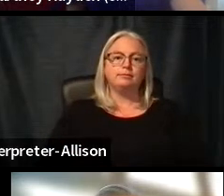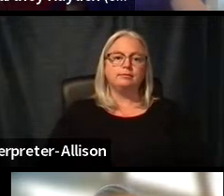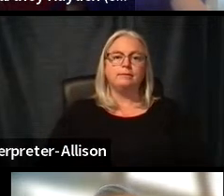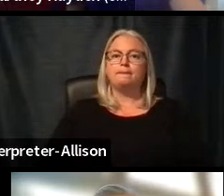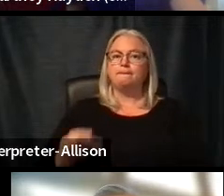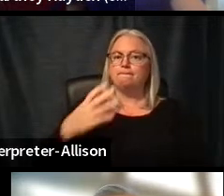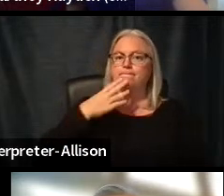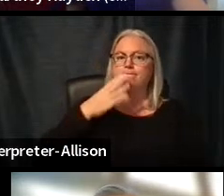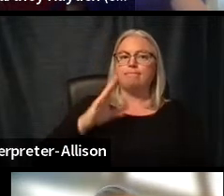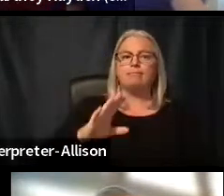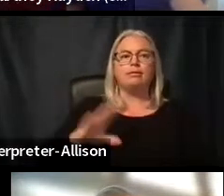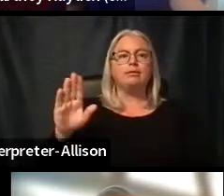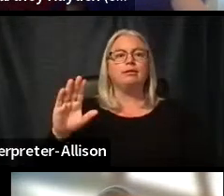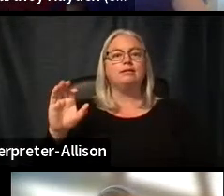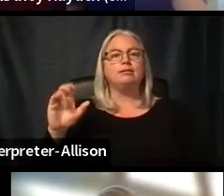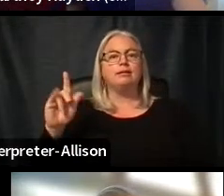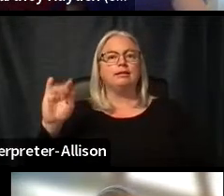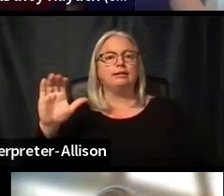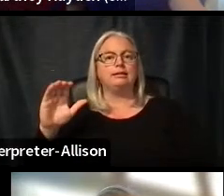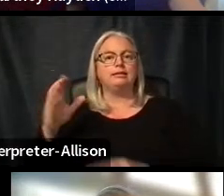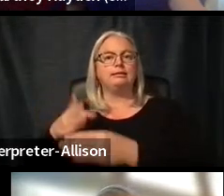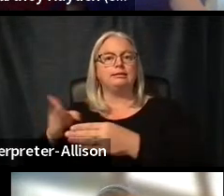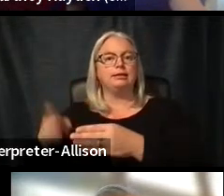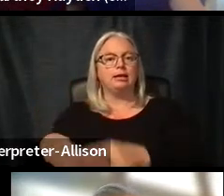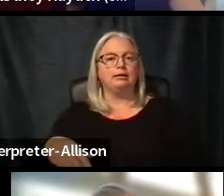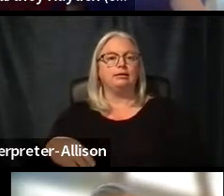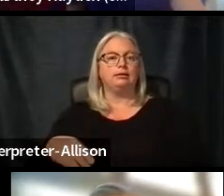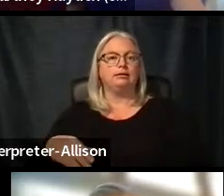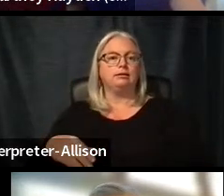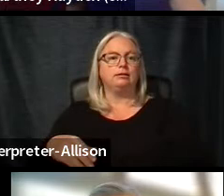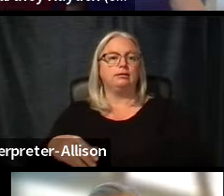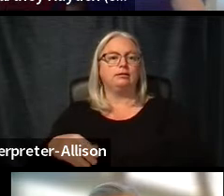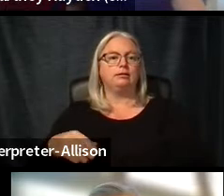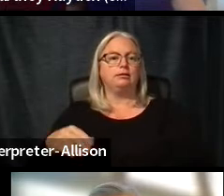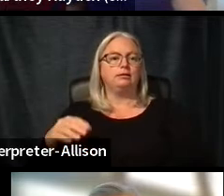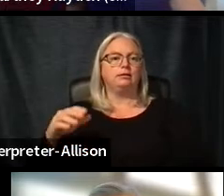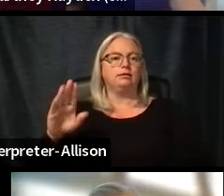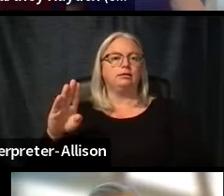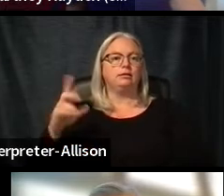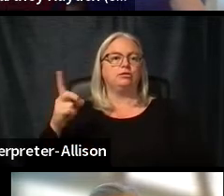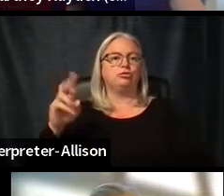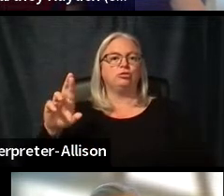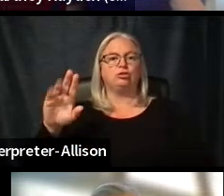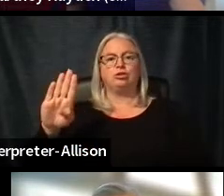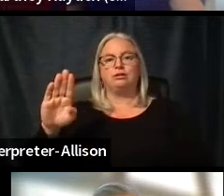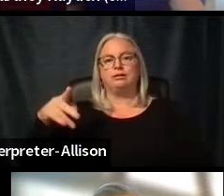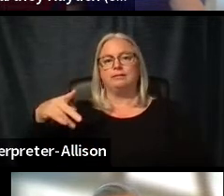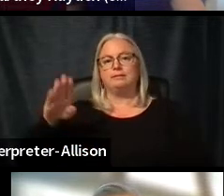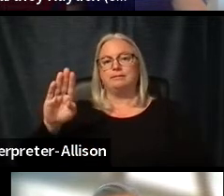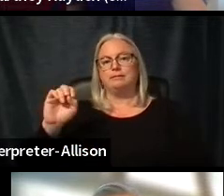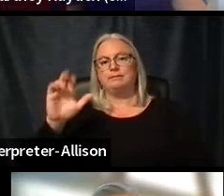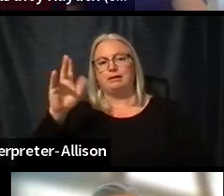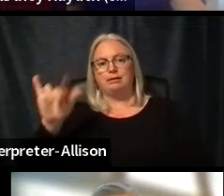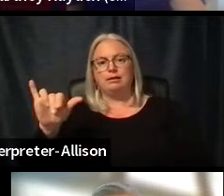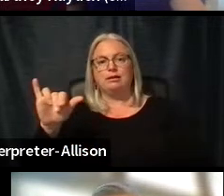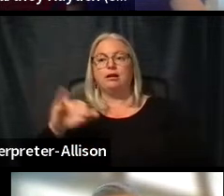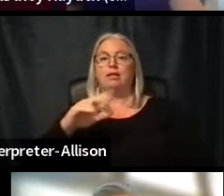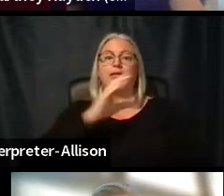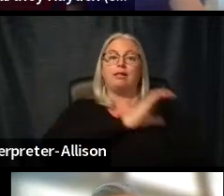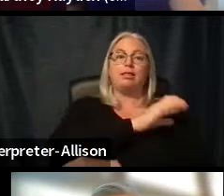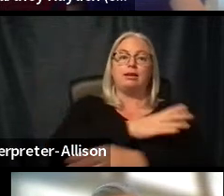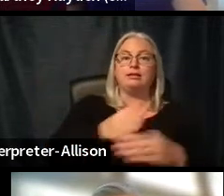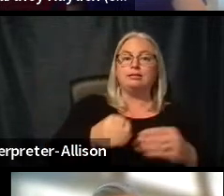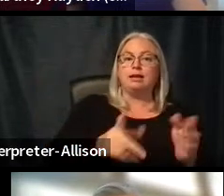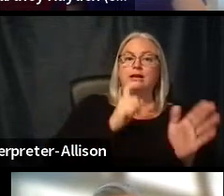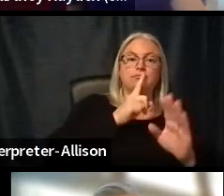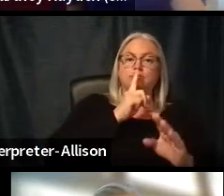Thank you. On the clinic side, they don't have to provide any documentation as far as